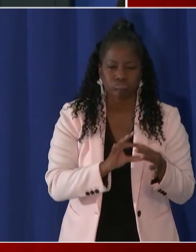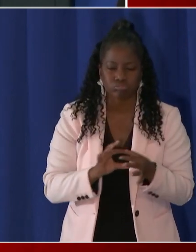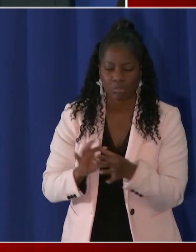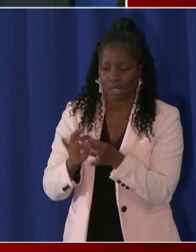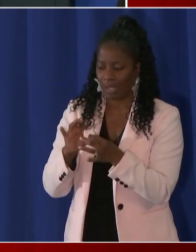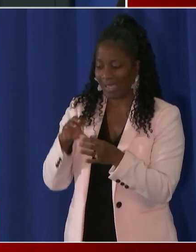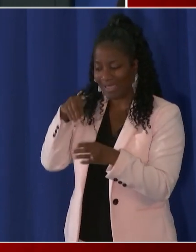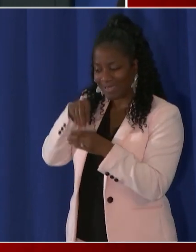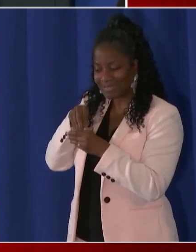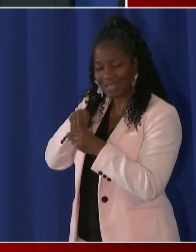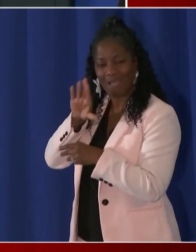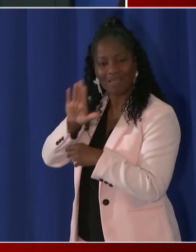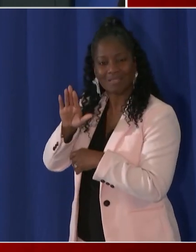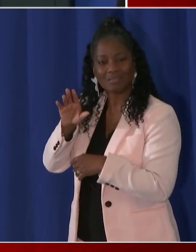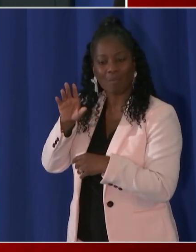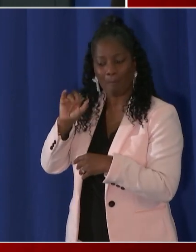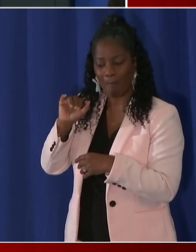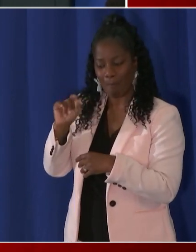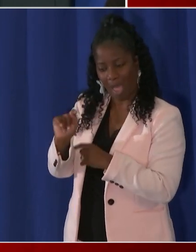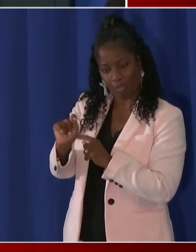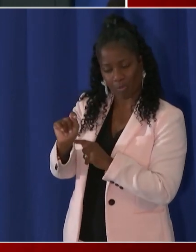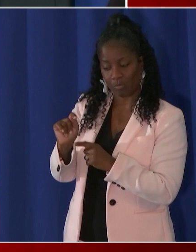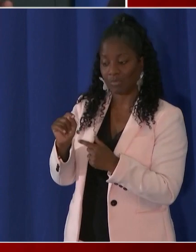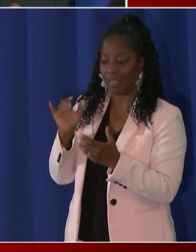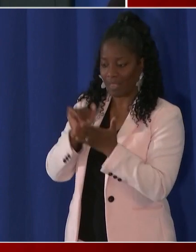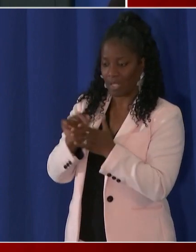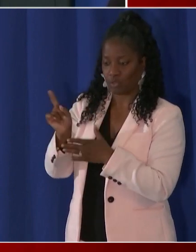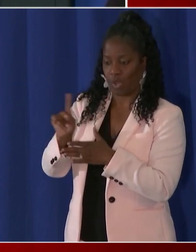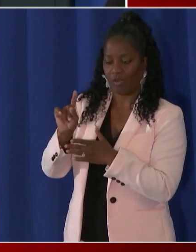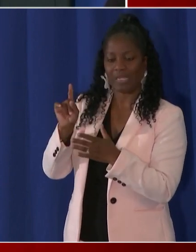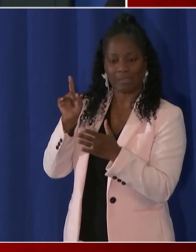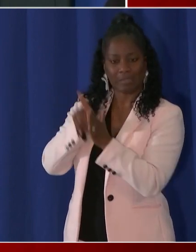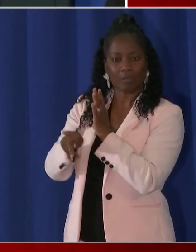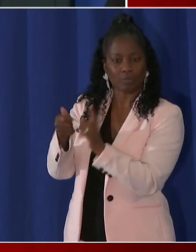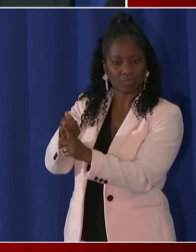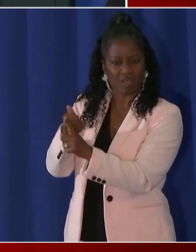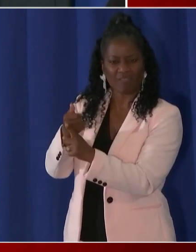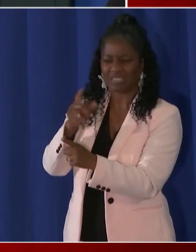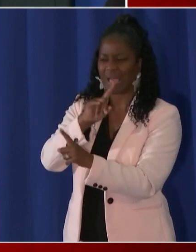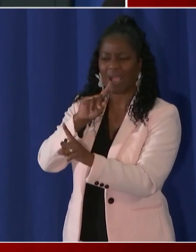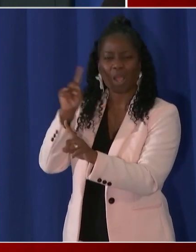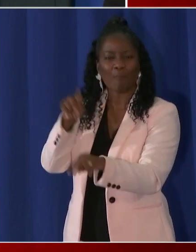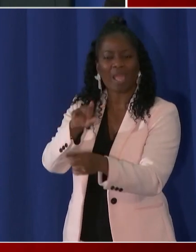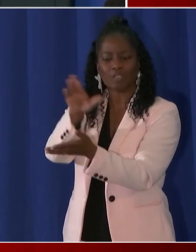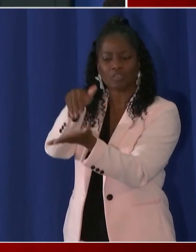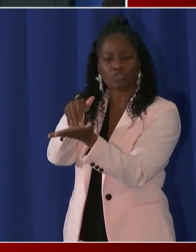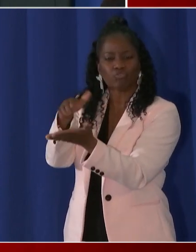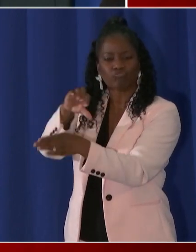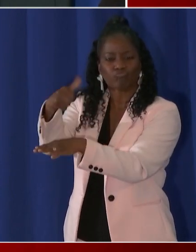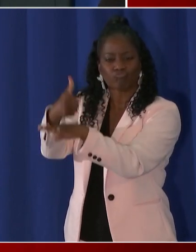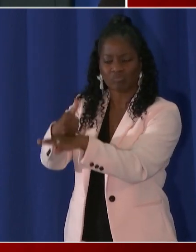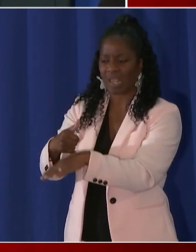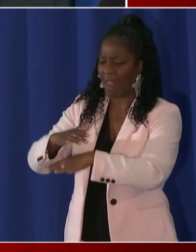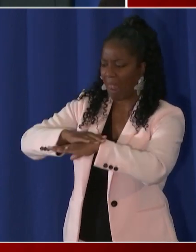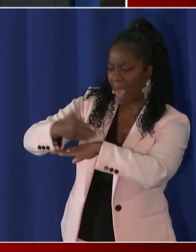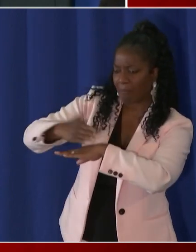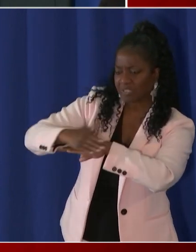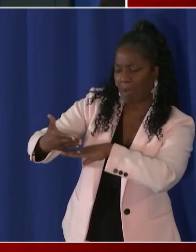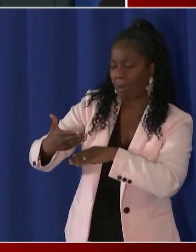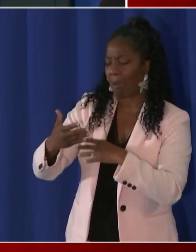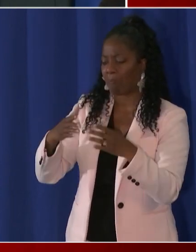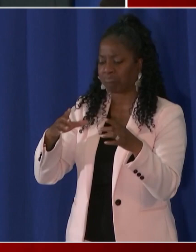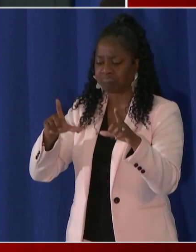his bathroom, where he ultimately ended his life, he had like a little command center set up in there. He had a laptop